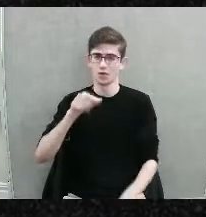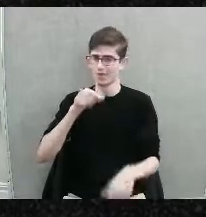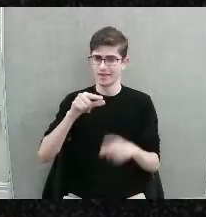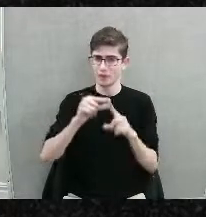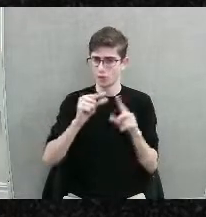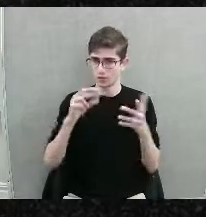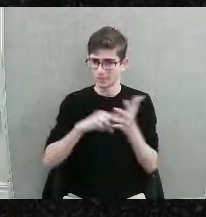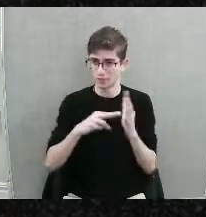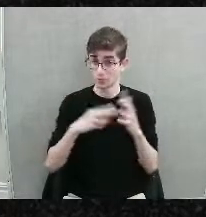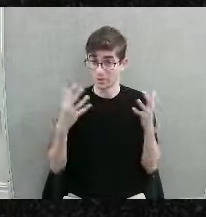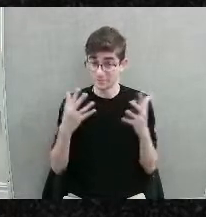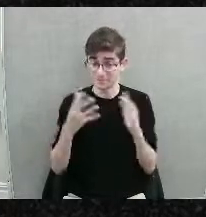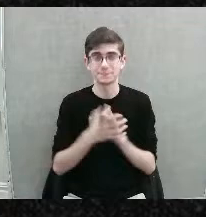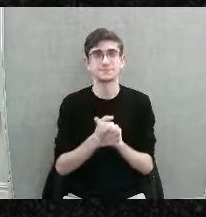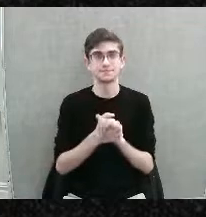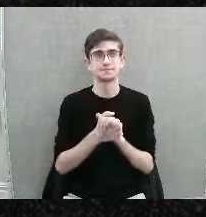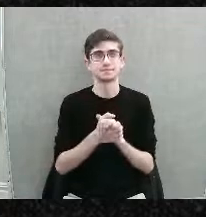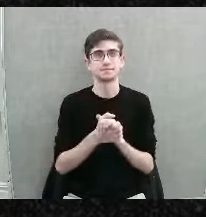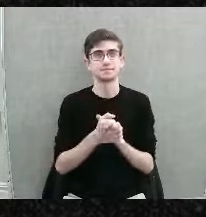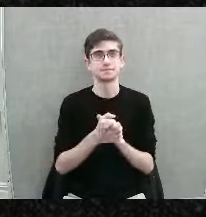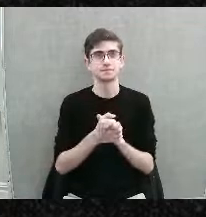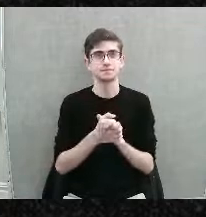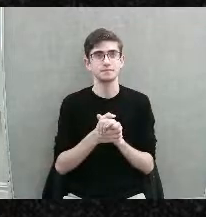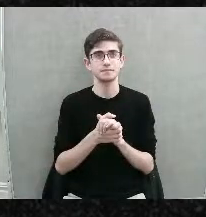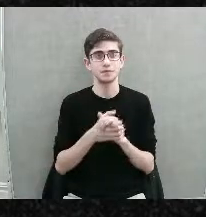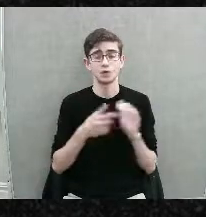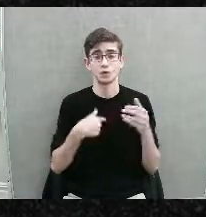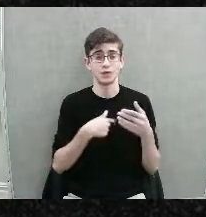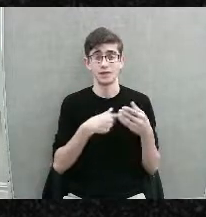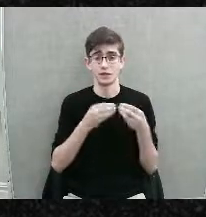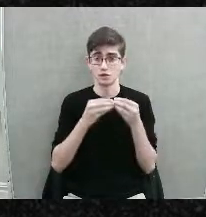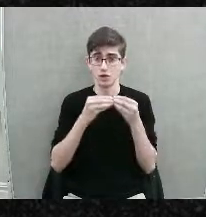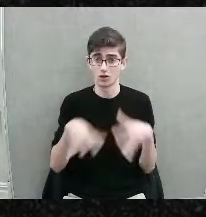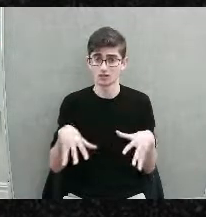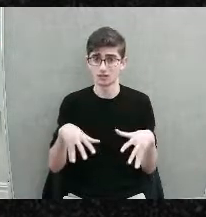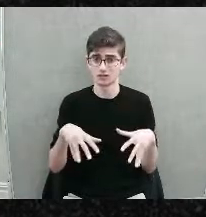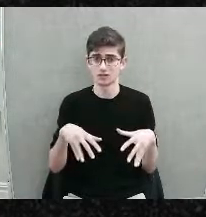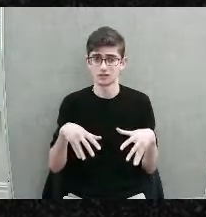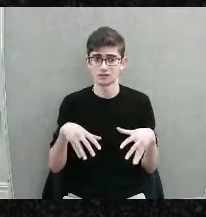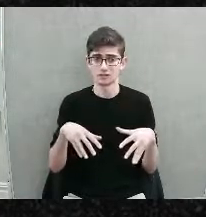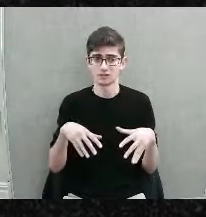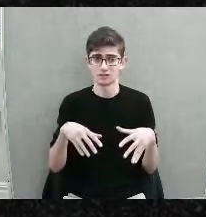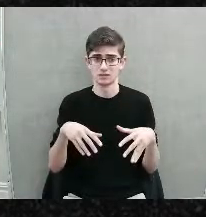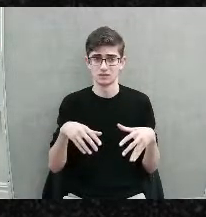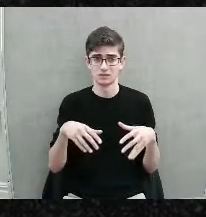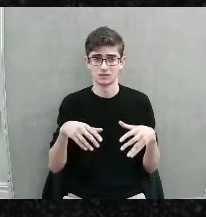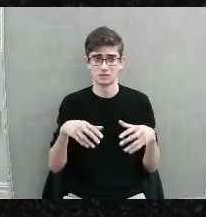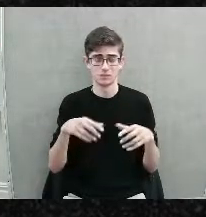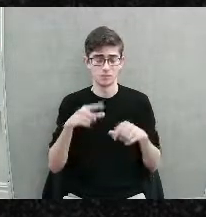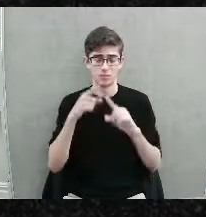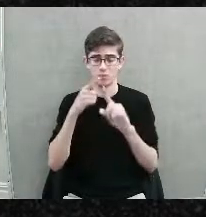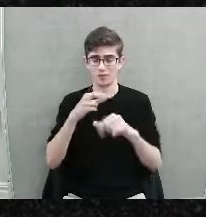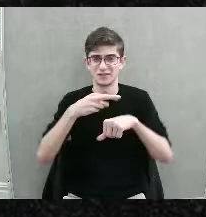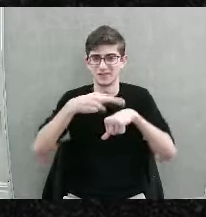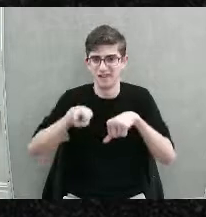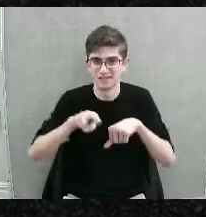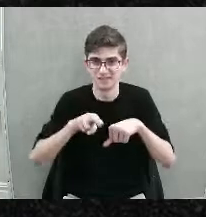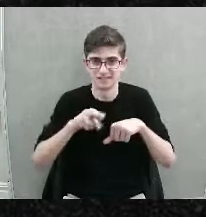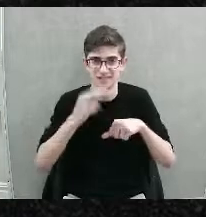mean that we have lost the parameters, the point of reference